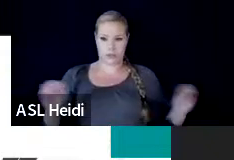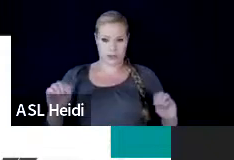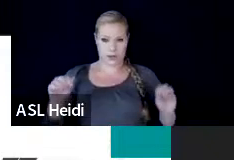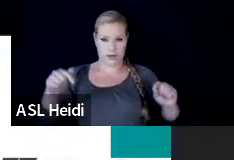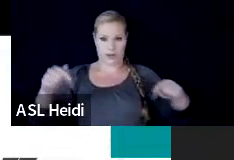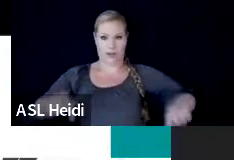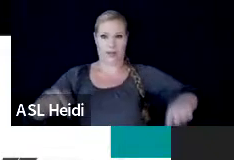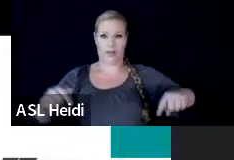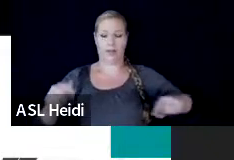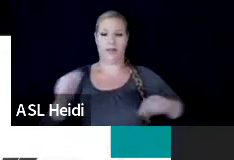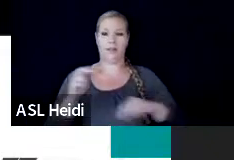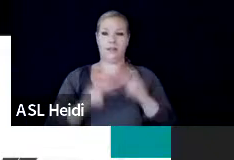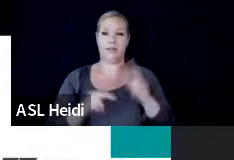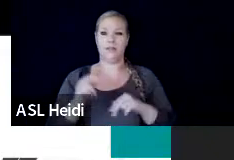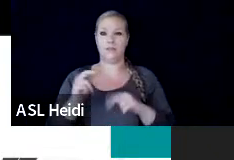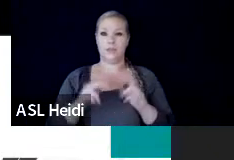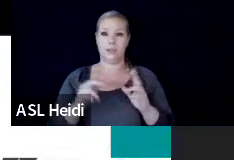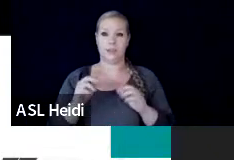modifications.